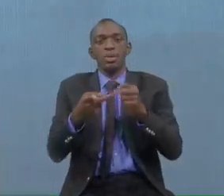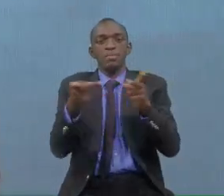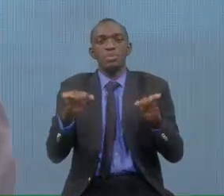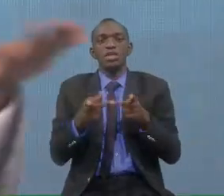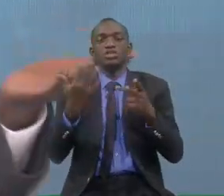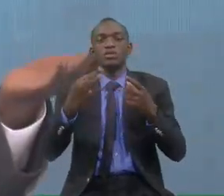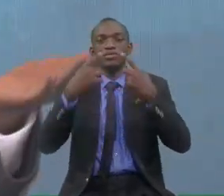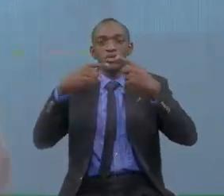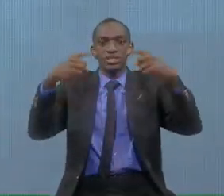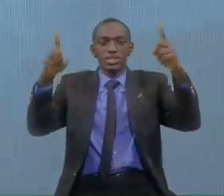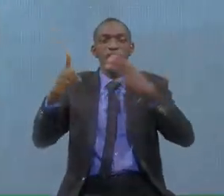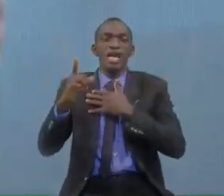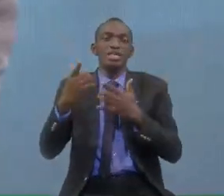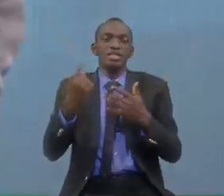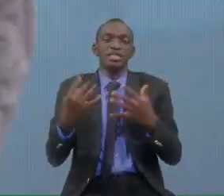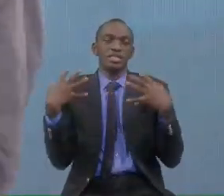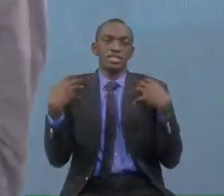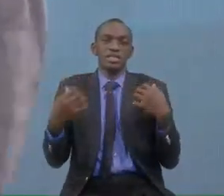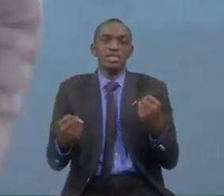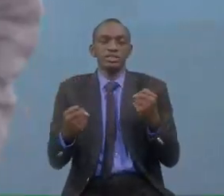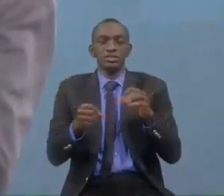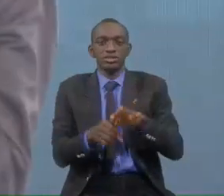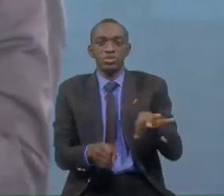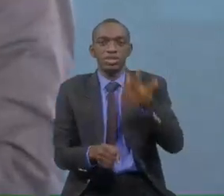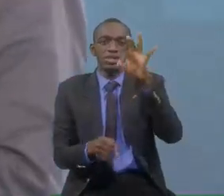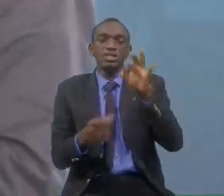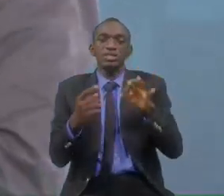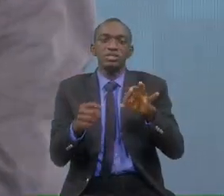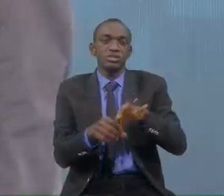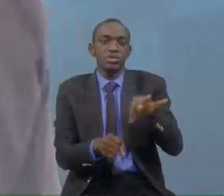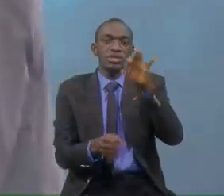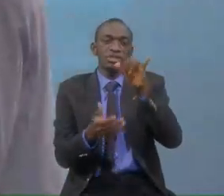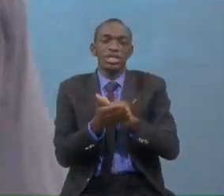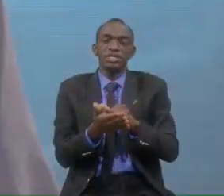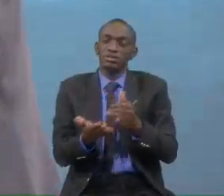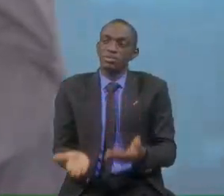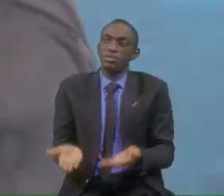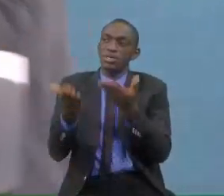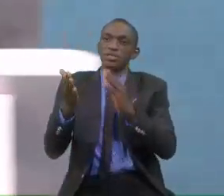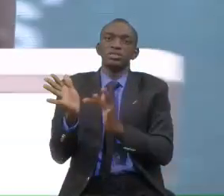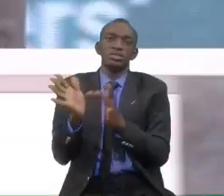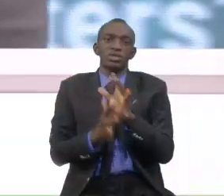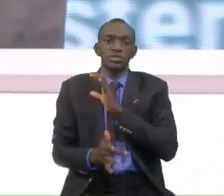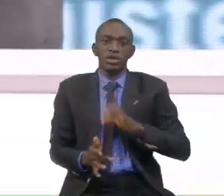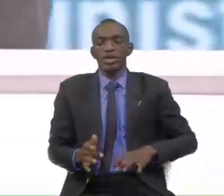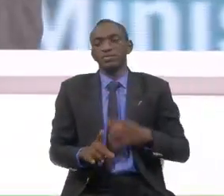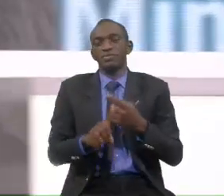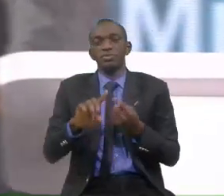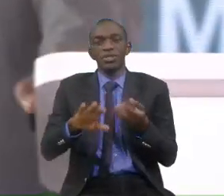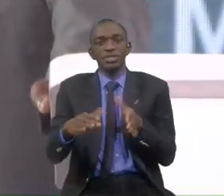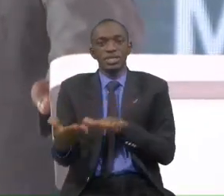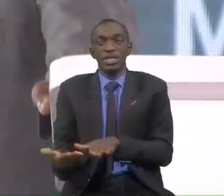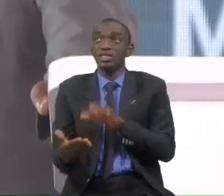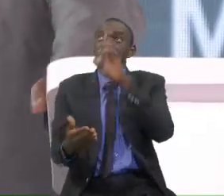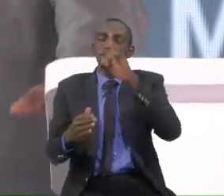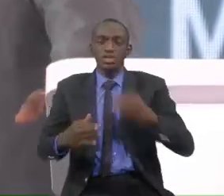healing Spirit of the Spirit that dwells and that raised up Jesus Christ from the dead dwell in you.